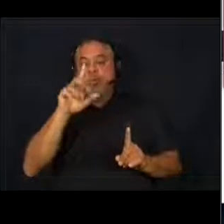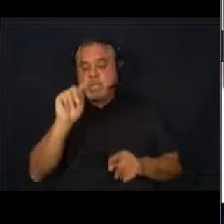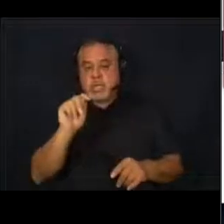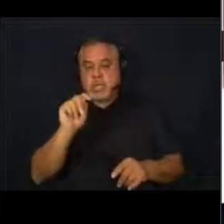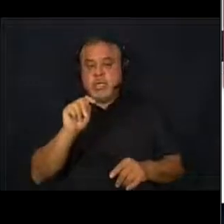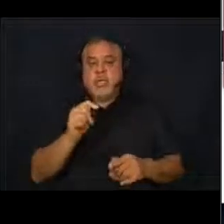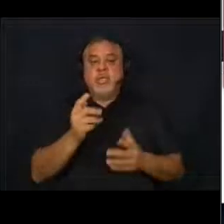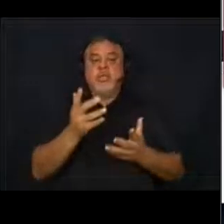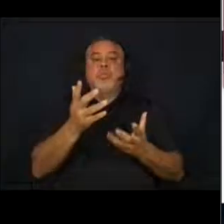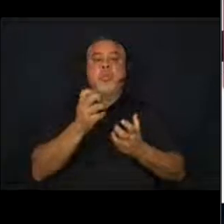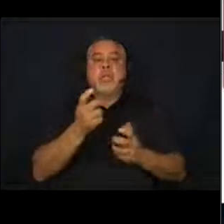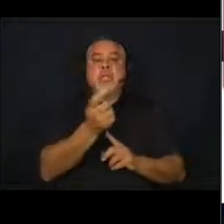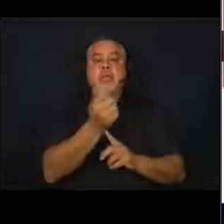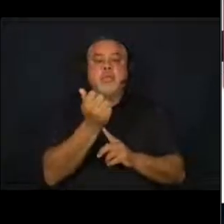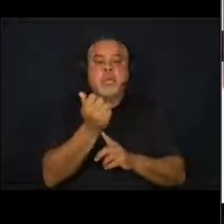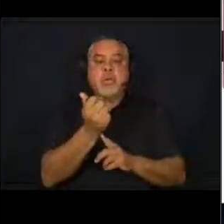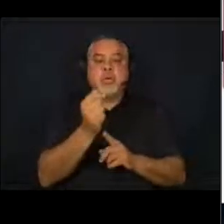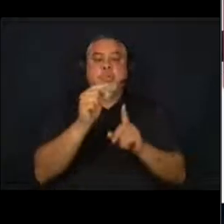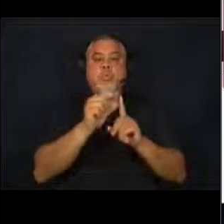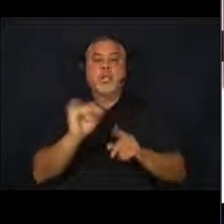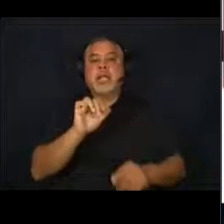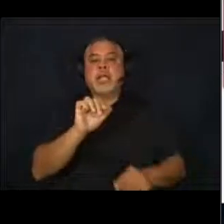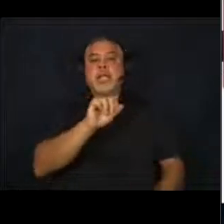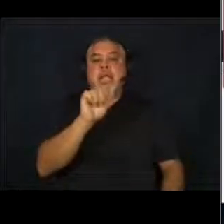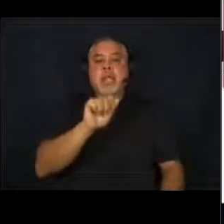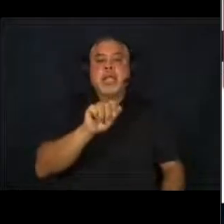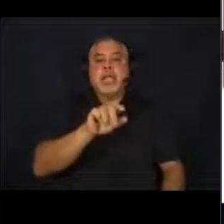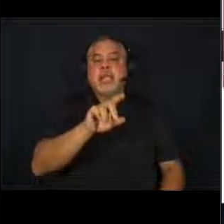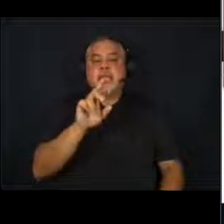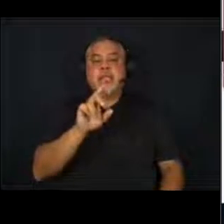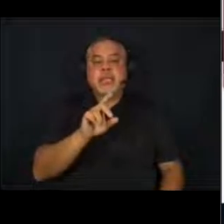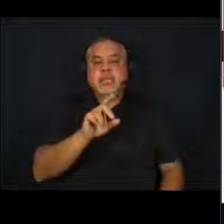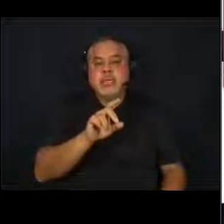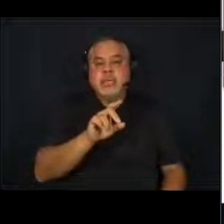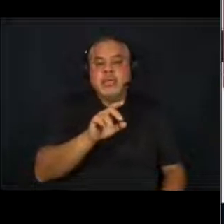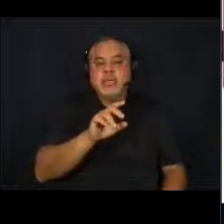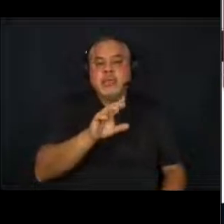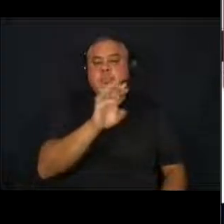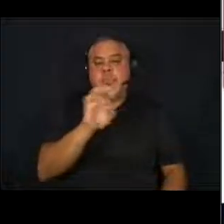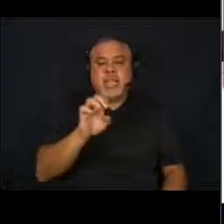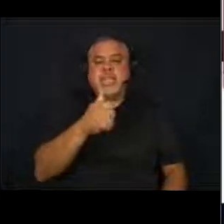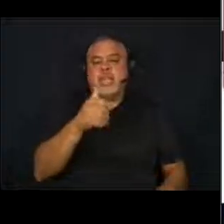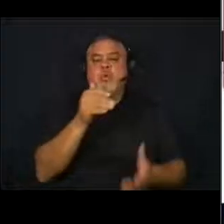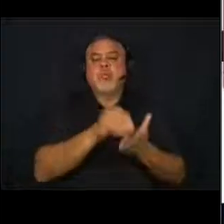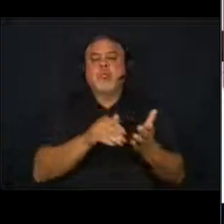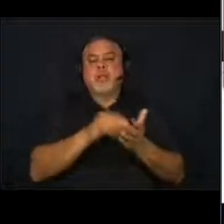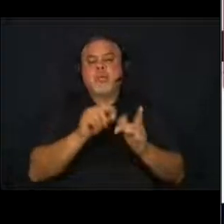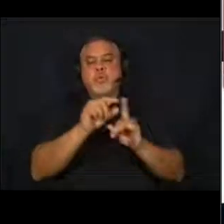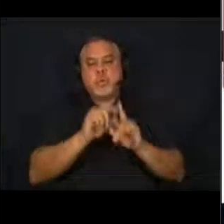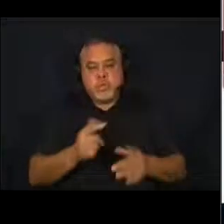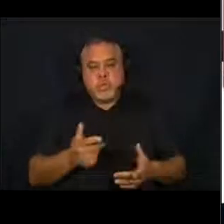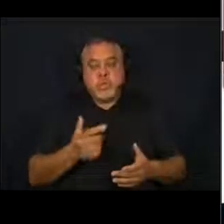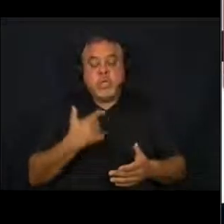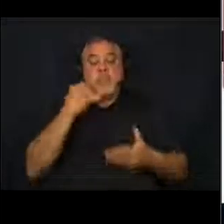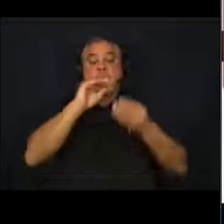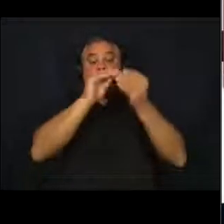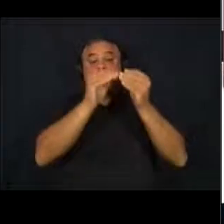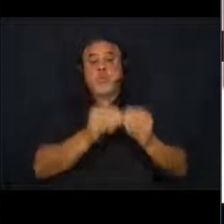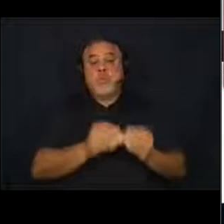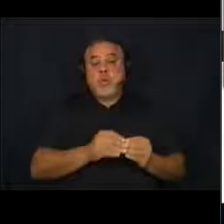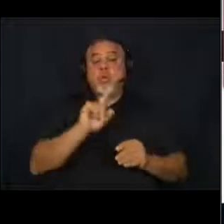want to eliminate words like A and B and any repetitive words. And if you're going to number things,